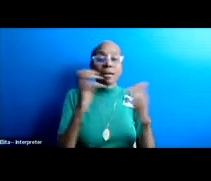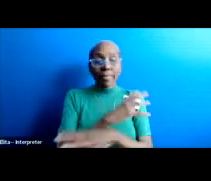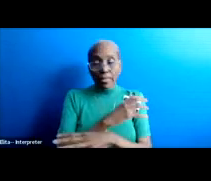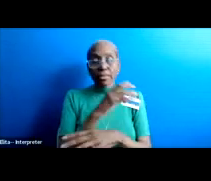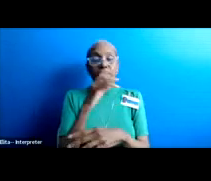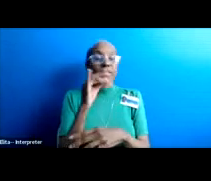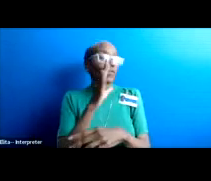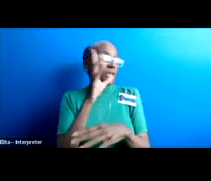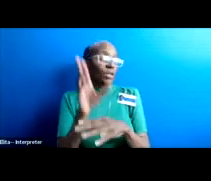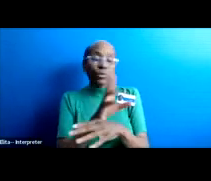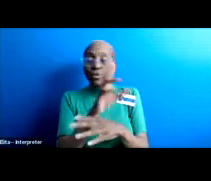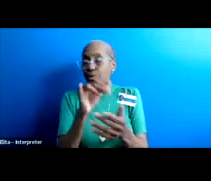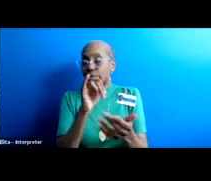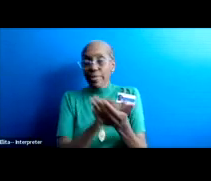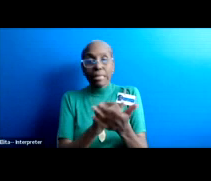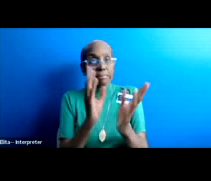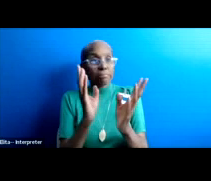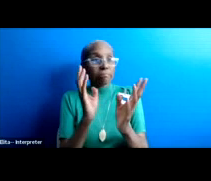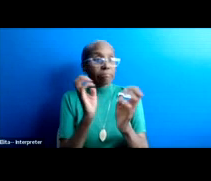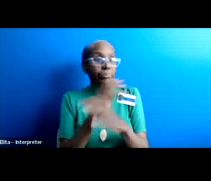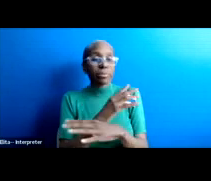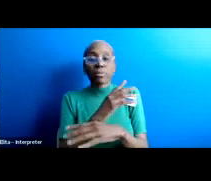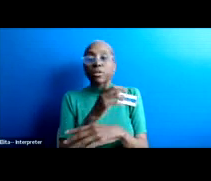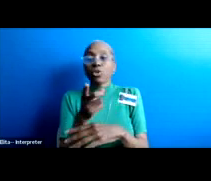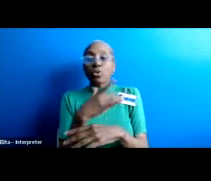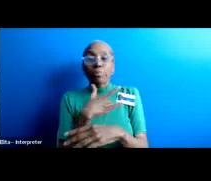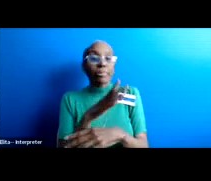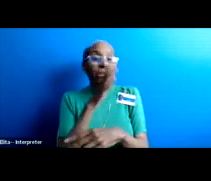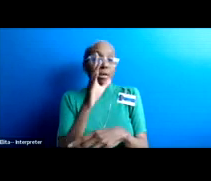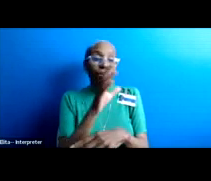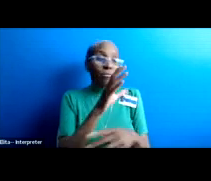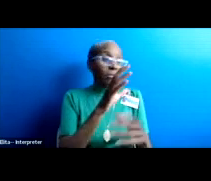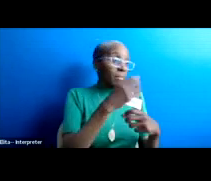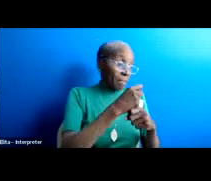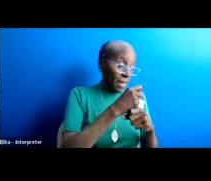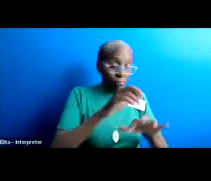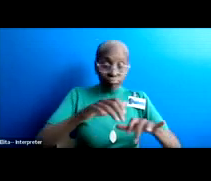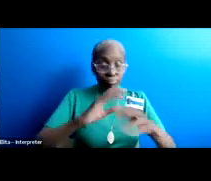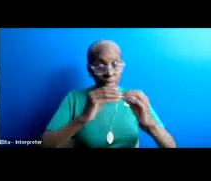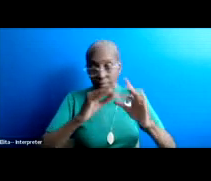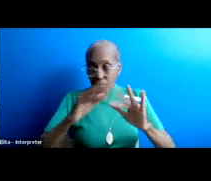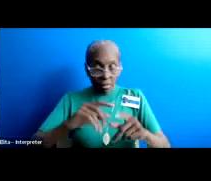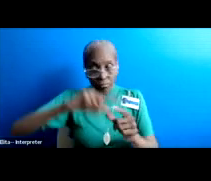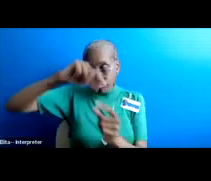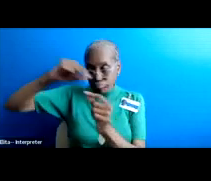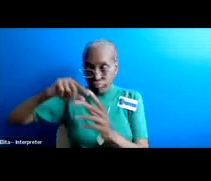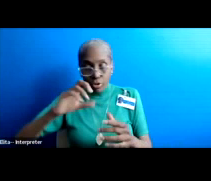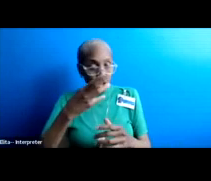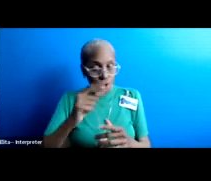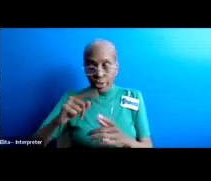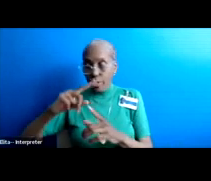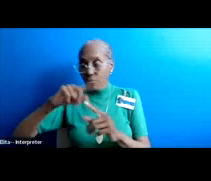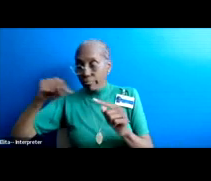you're not used to doing it, meaning if you're not used to making a graph or a chart that way, manually, it can be